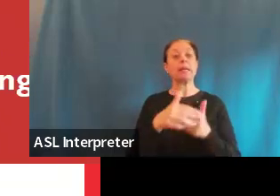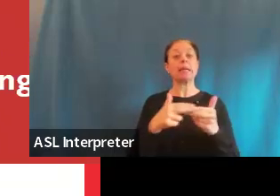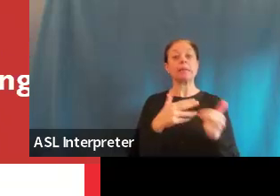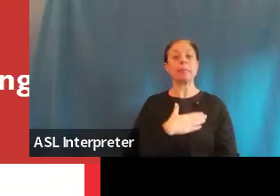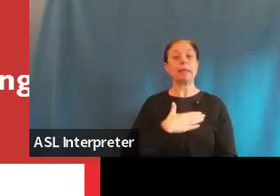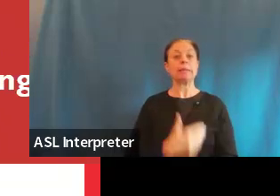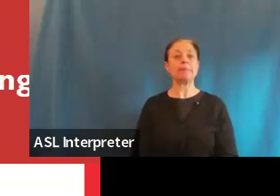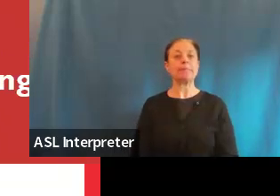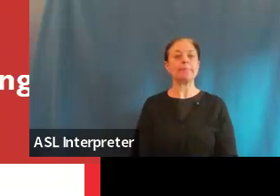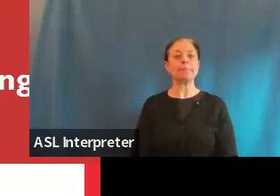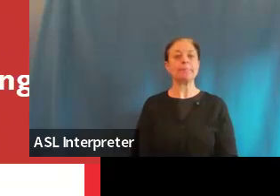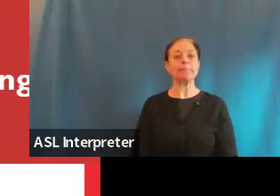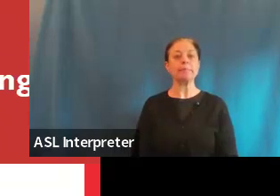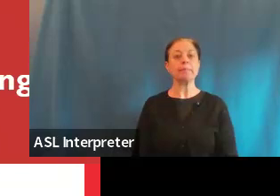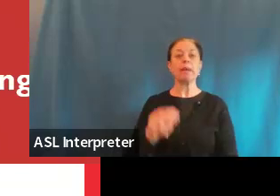please.